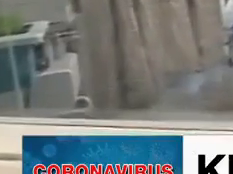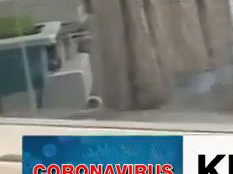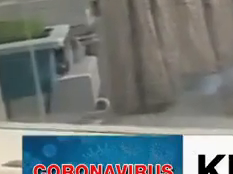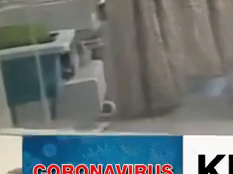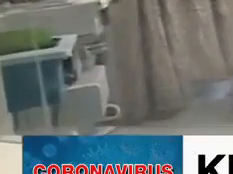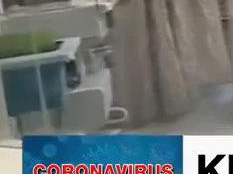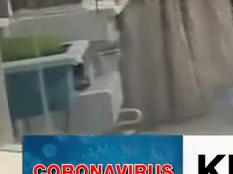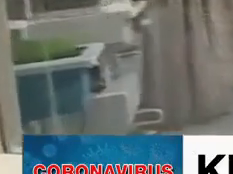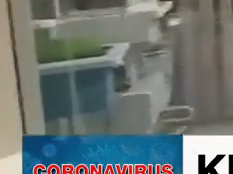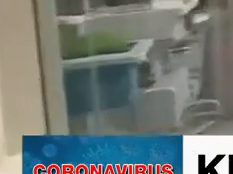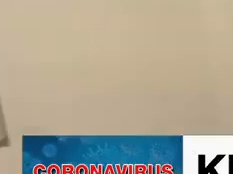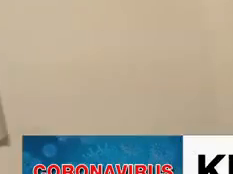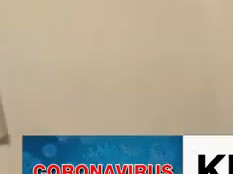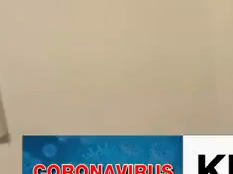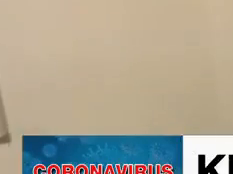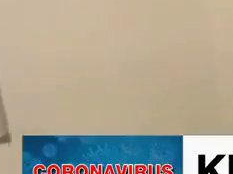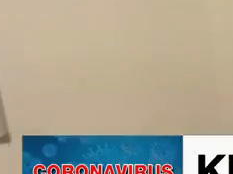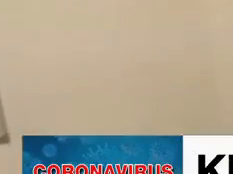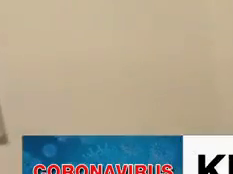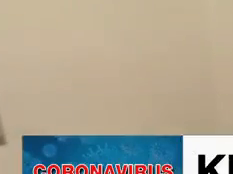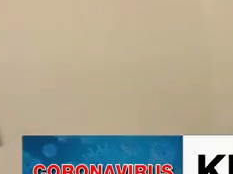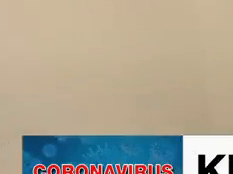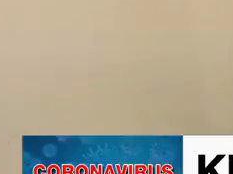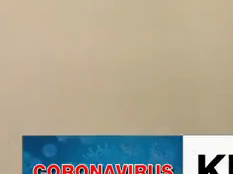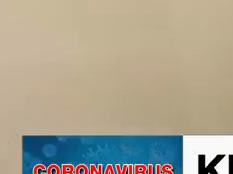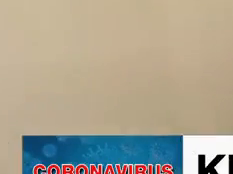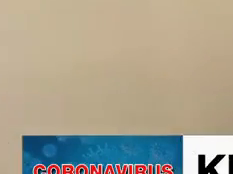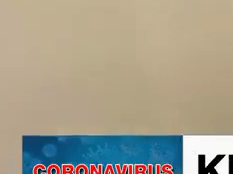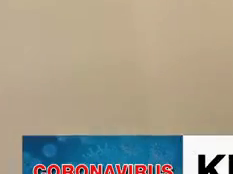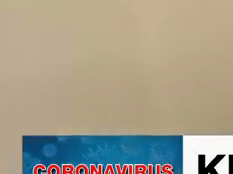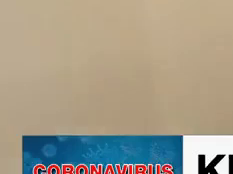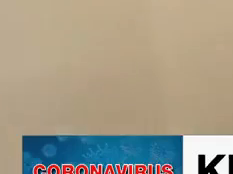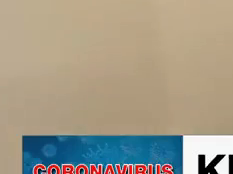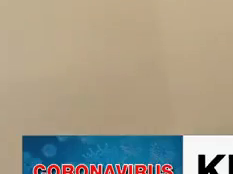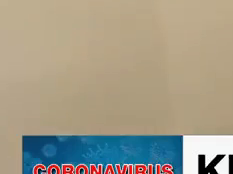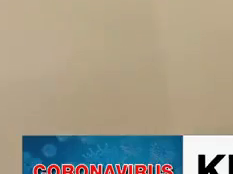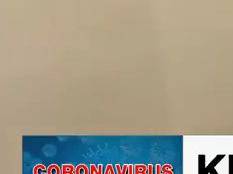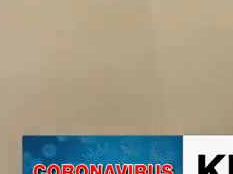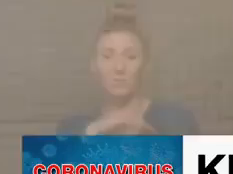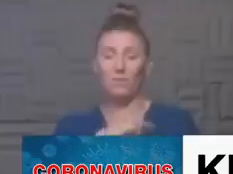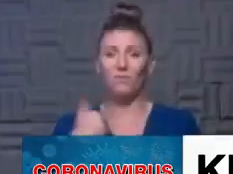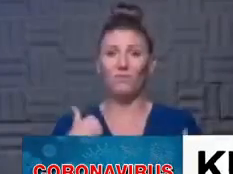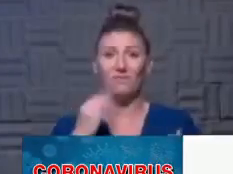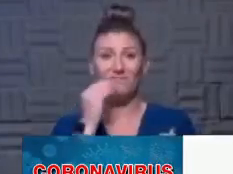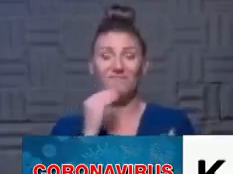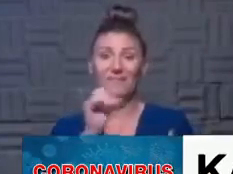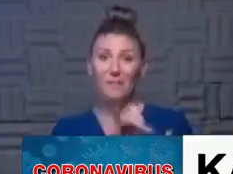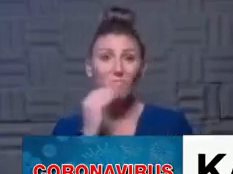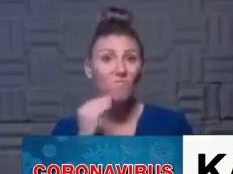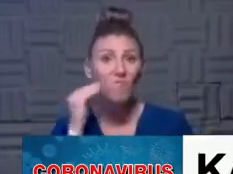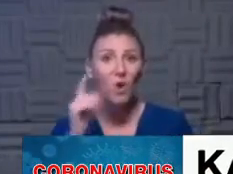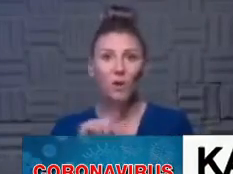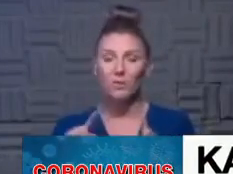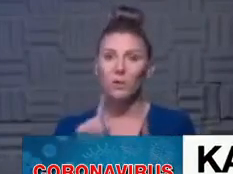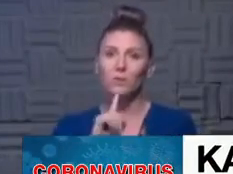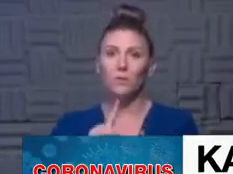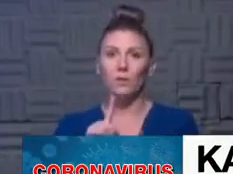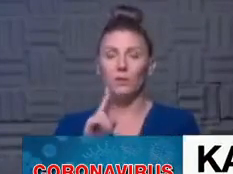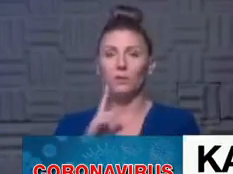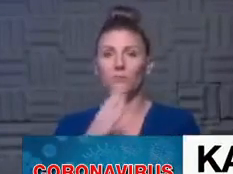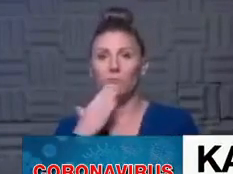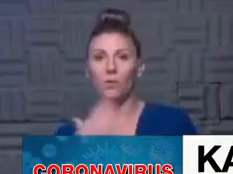her entire family caught the virus, except for her immunocompromised son. But we were really good about